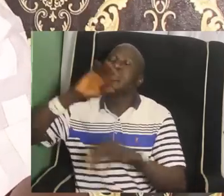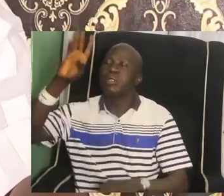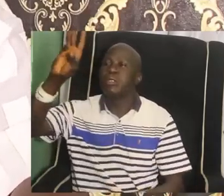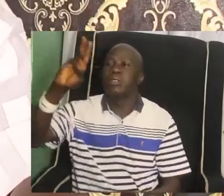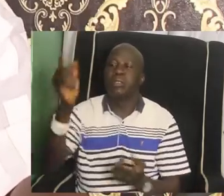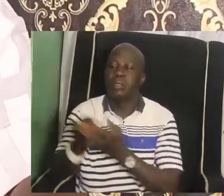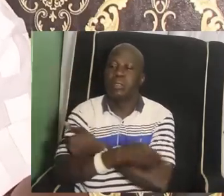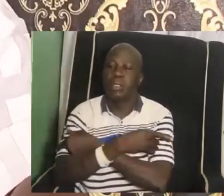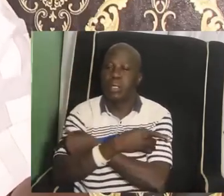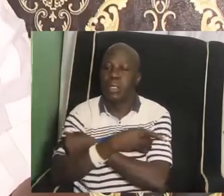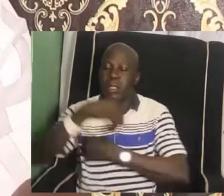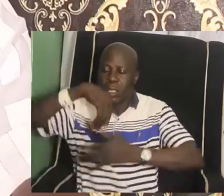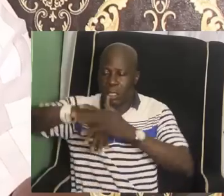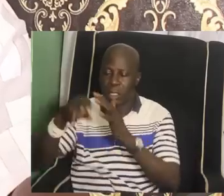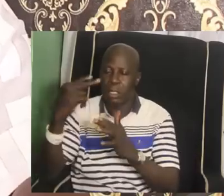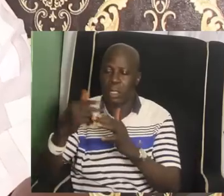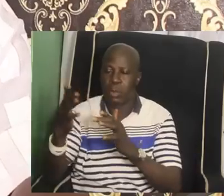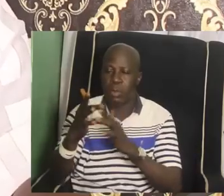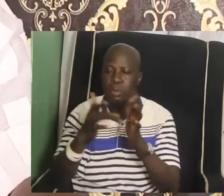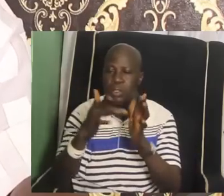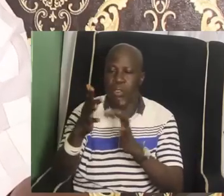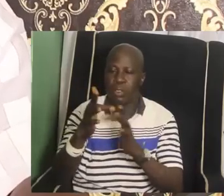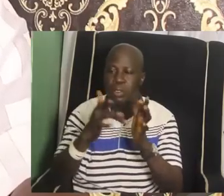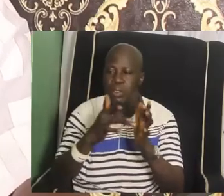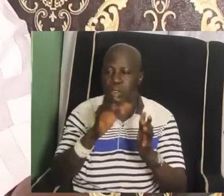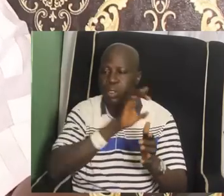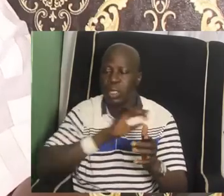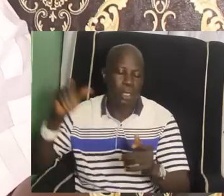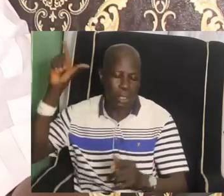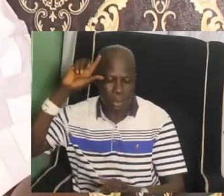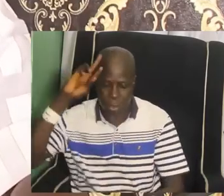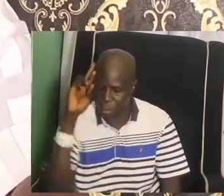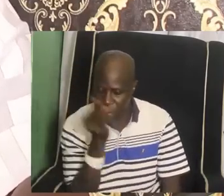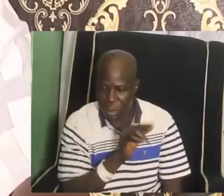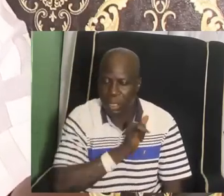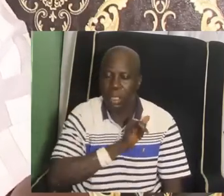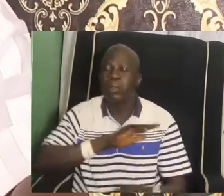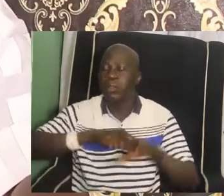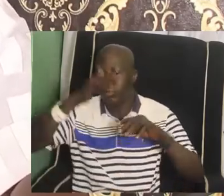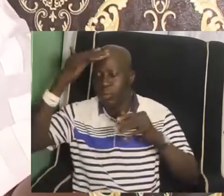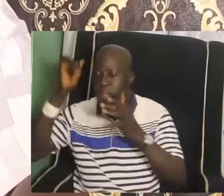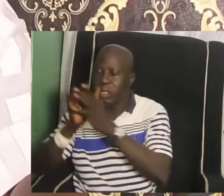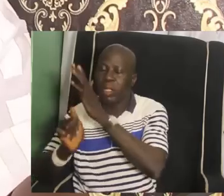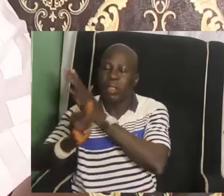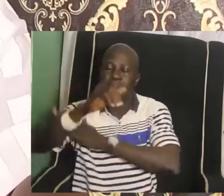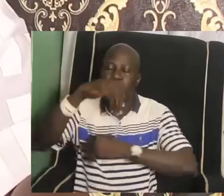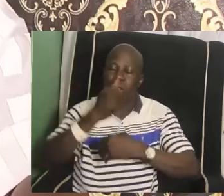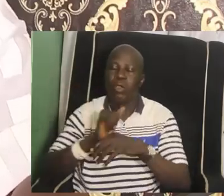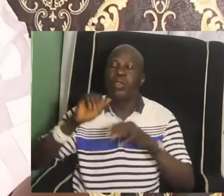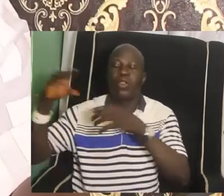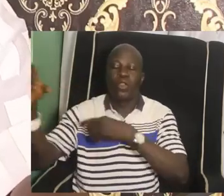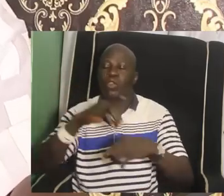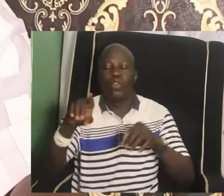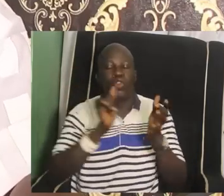Today is the sixth day. In the brand of Galisa. In the name of Jesus. Listen to me, sir. Don't forget that. Allah will suffer for